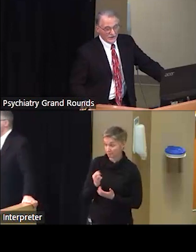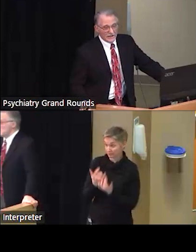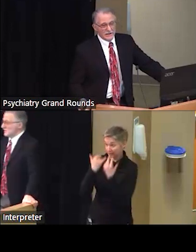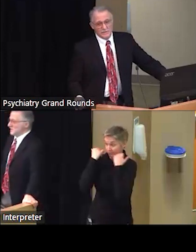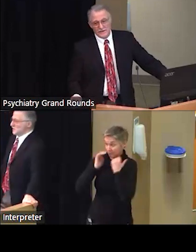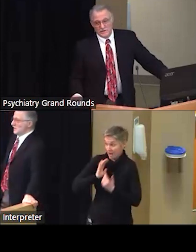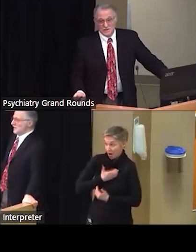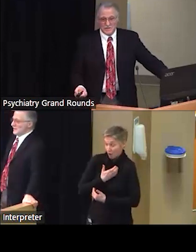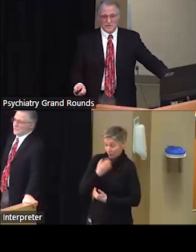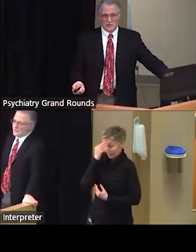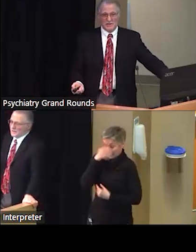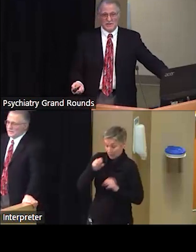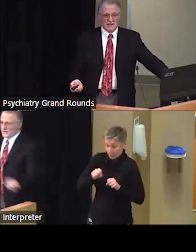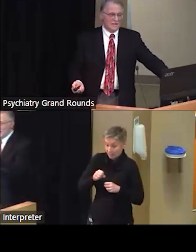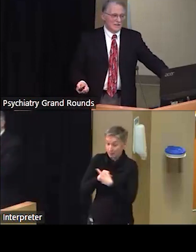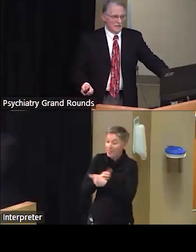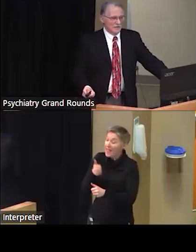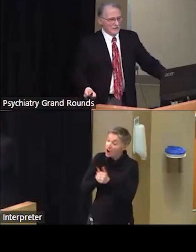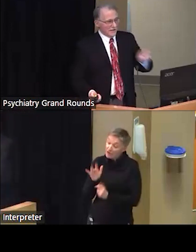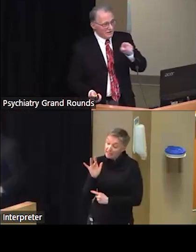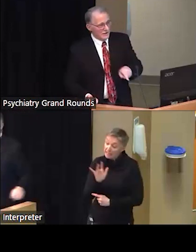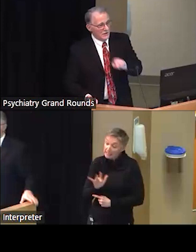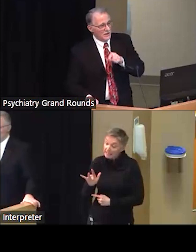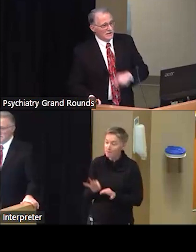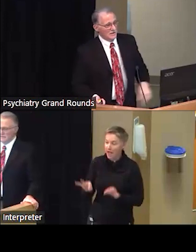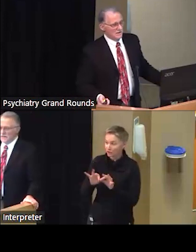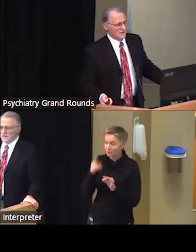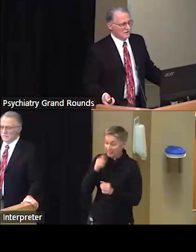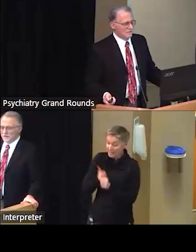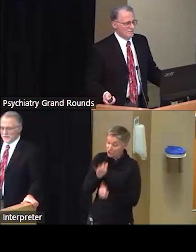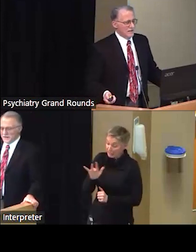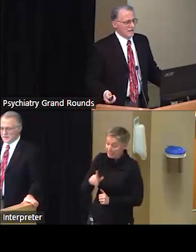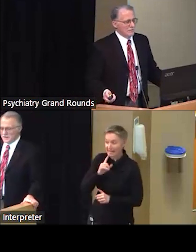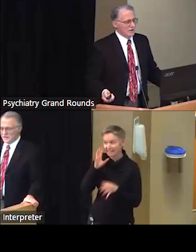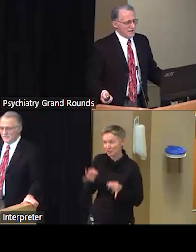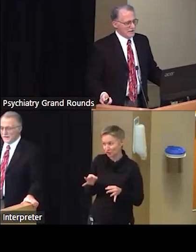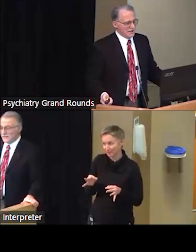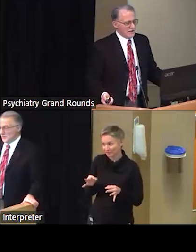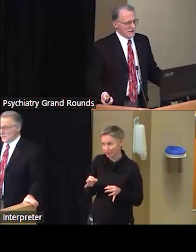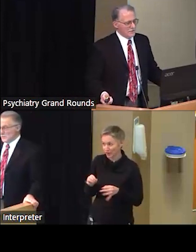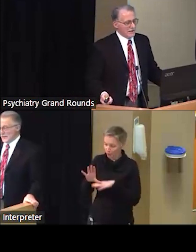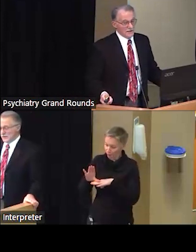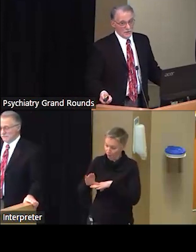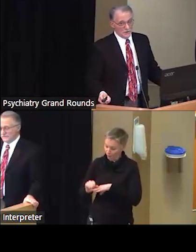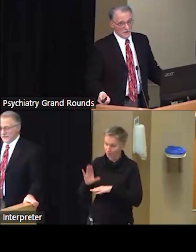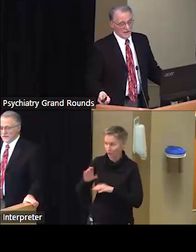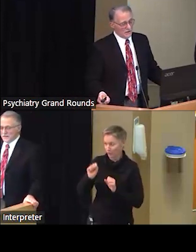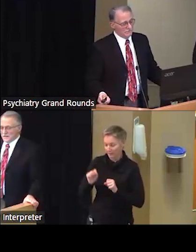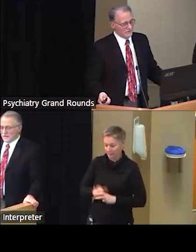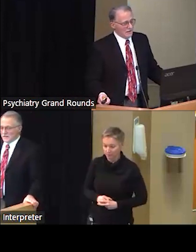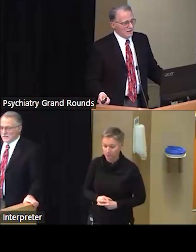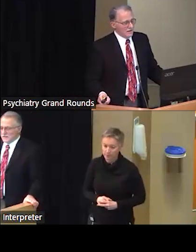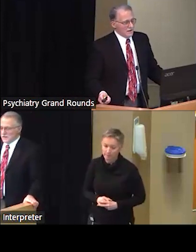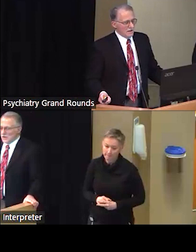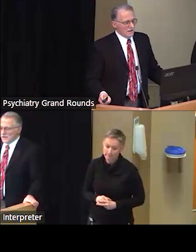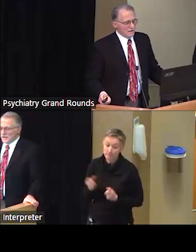thinking. Every click matters, it's a decision. Believe it or not, every time you click is a decision. Multitasking, getting back, interruptions count.